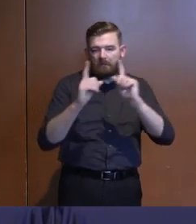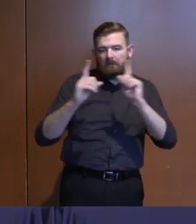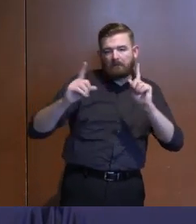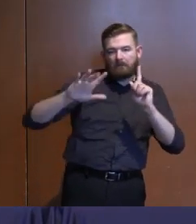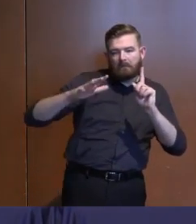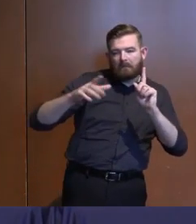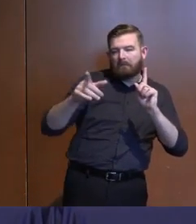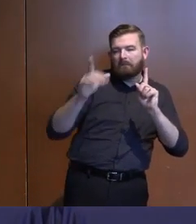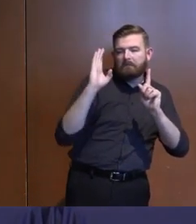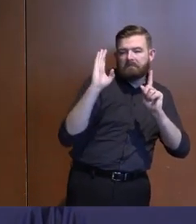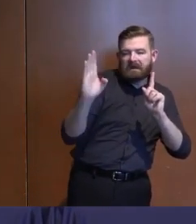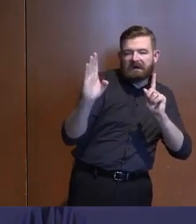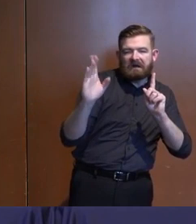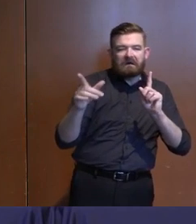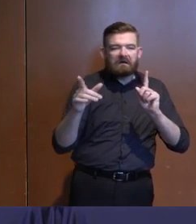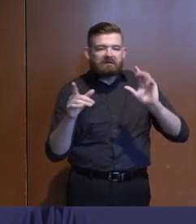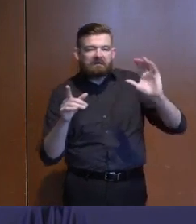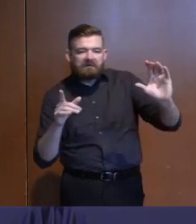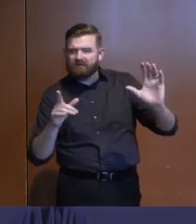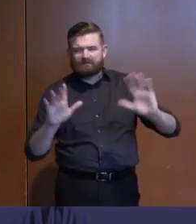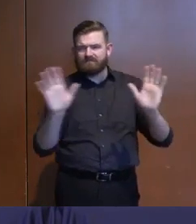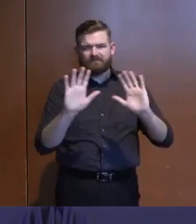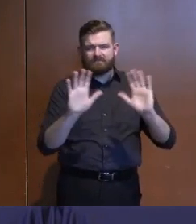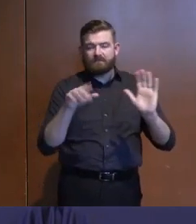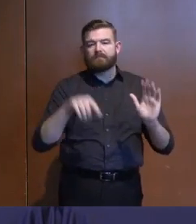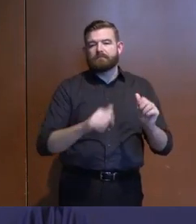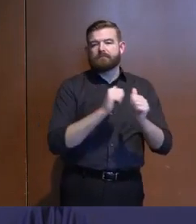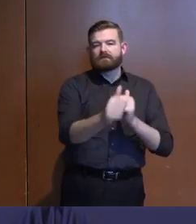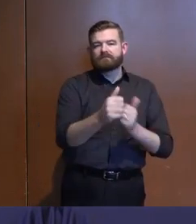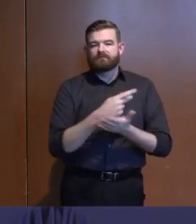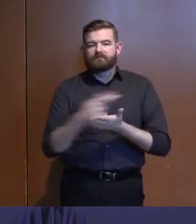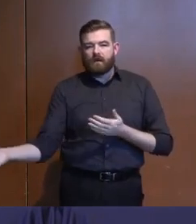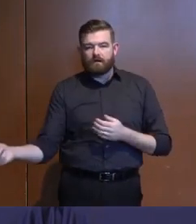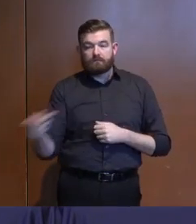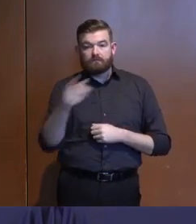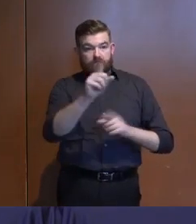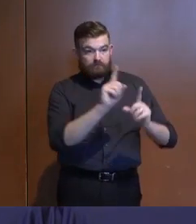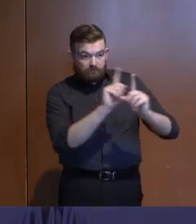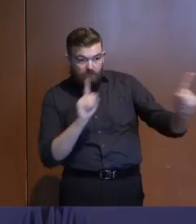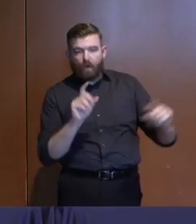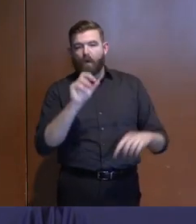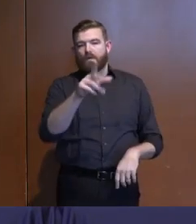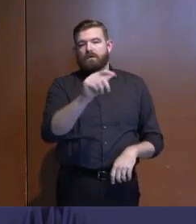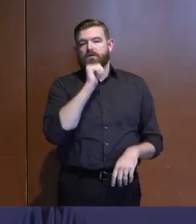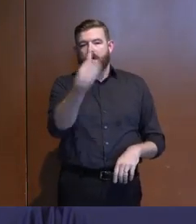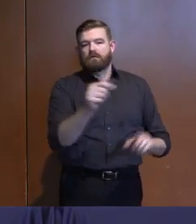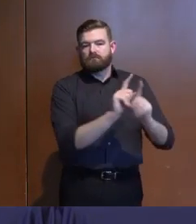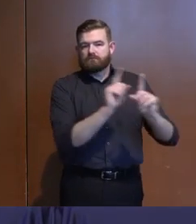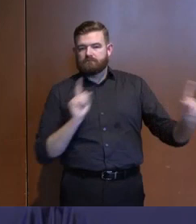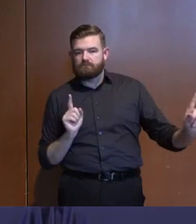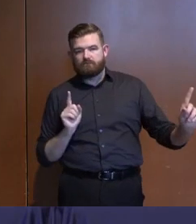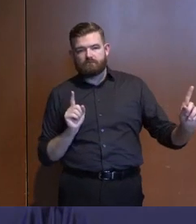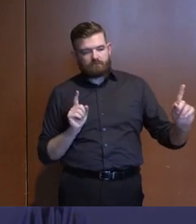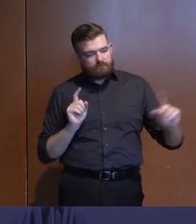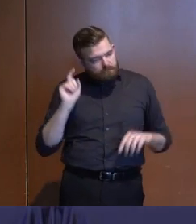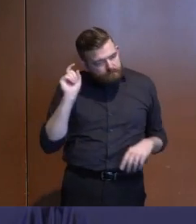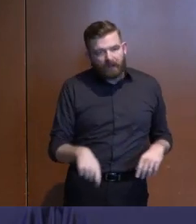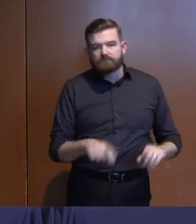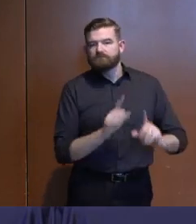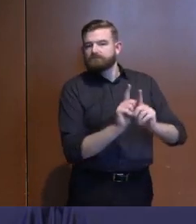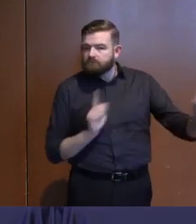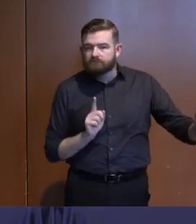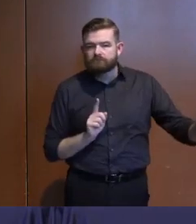death. Let me give you an example of something not to do. And we are not going to be shy about naming and shaming